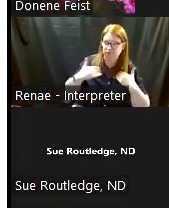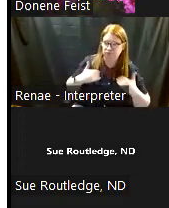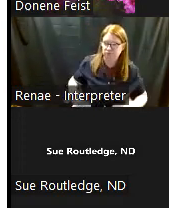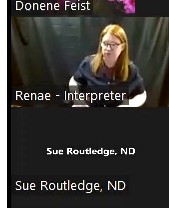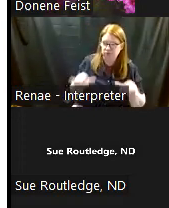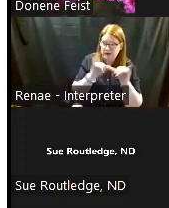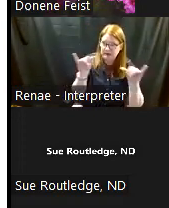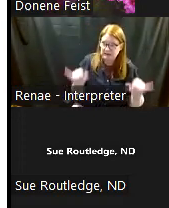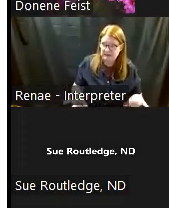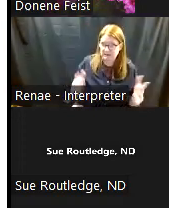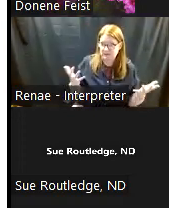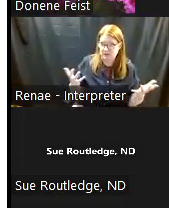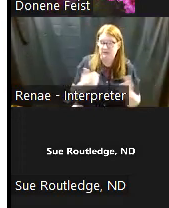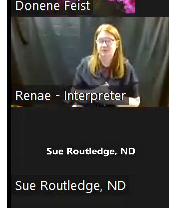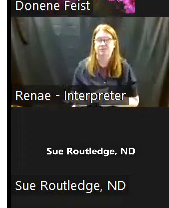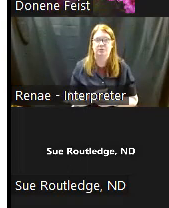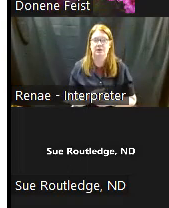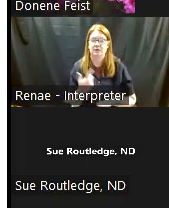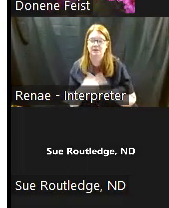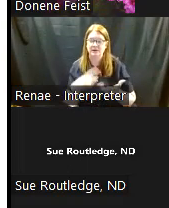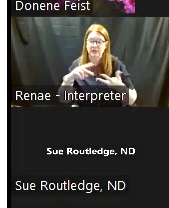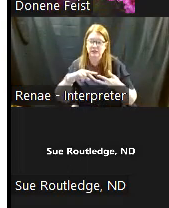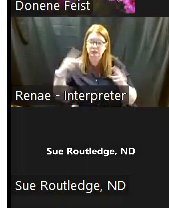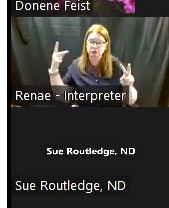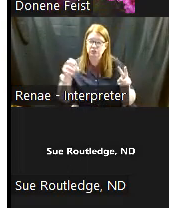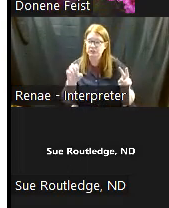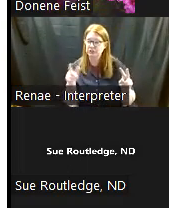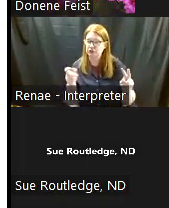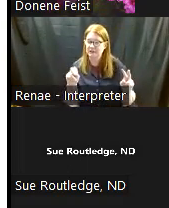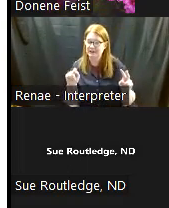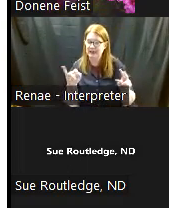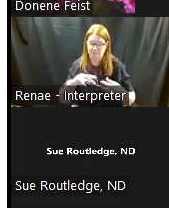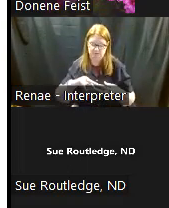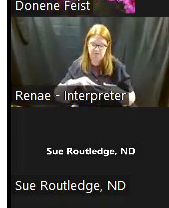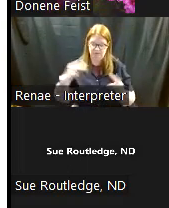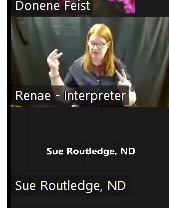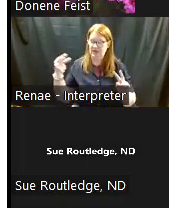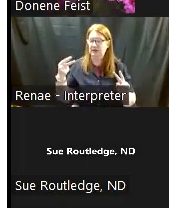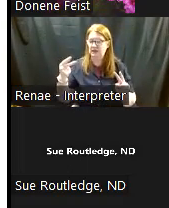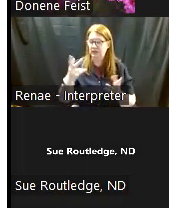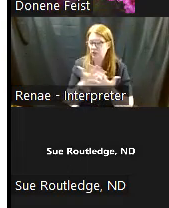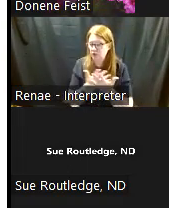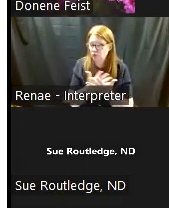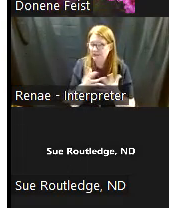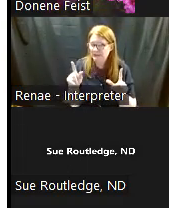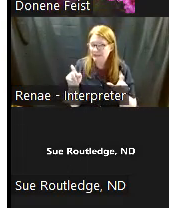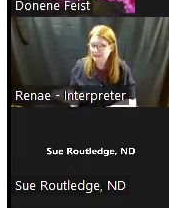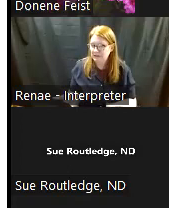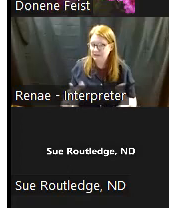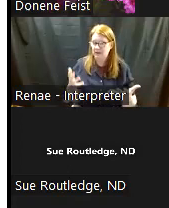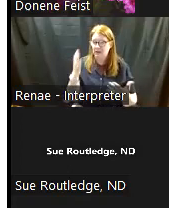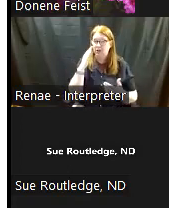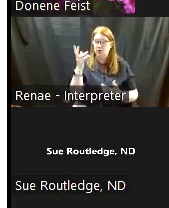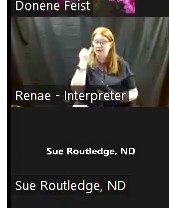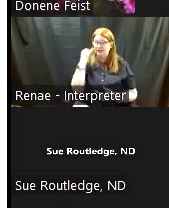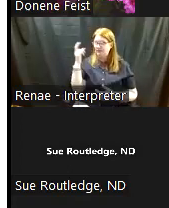these medical things. We might talk about genetic screening and genetic testing. A lot of our kids, it's a genetic, each parent is carrying a specific